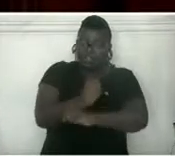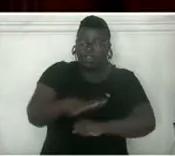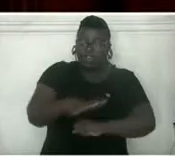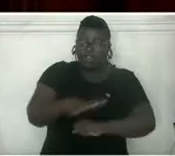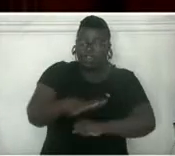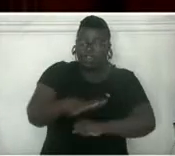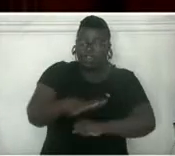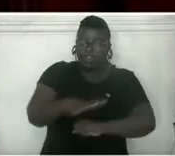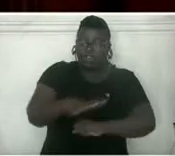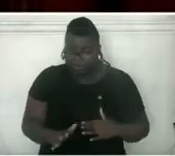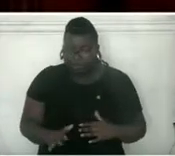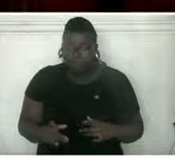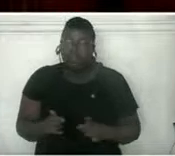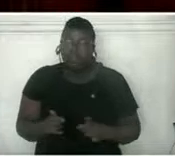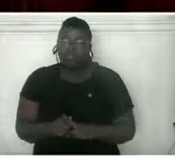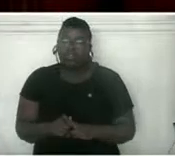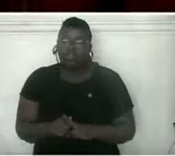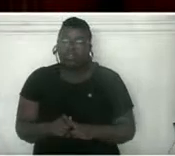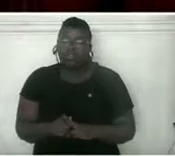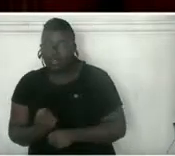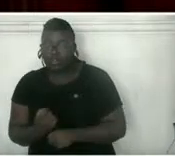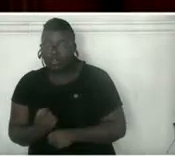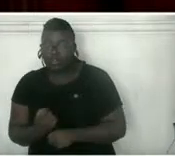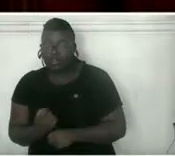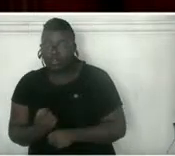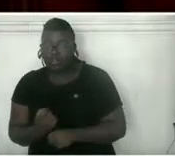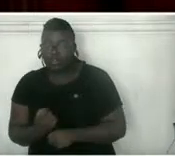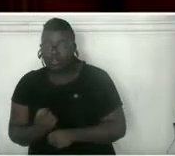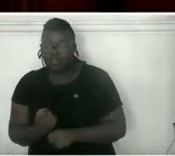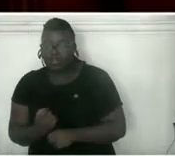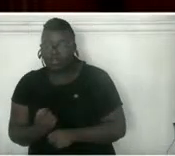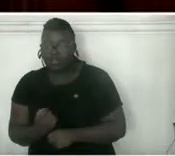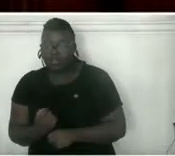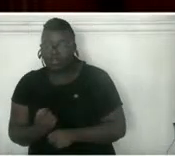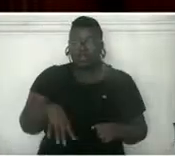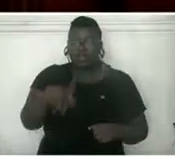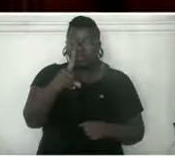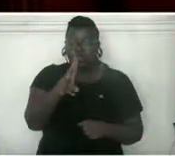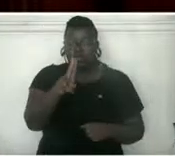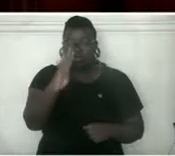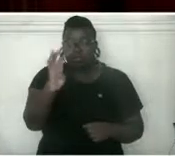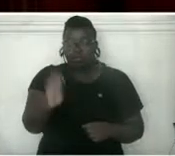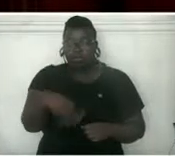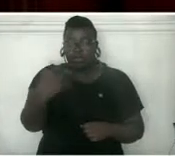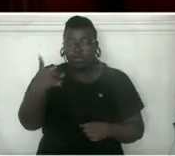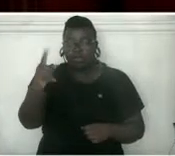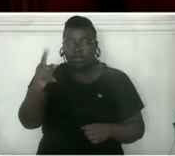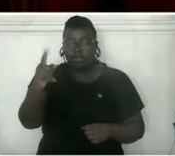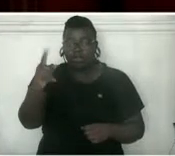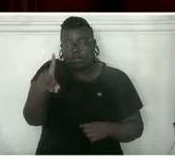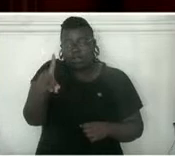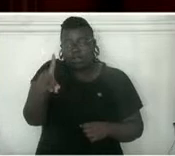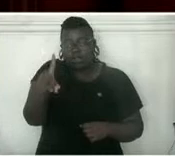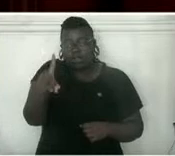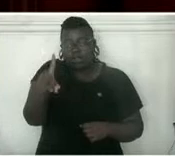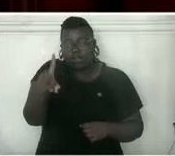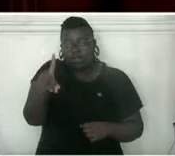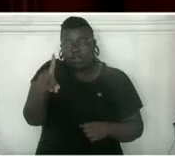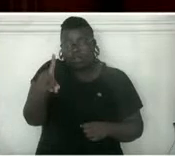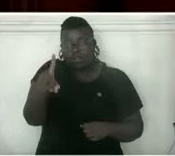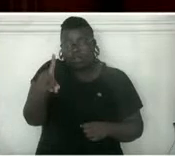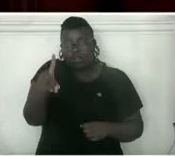creates excellent entry investment to the Dube Trade Port and support a wide range of